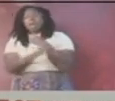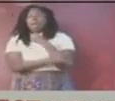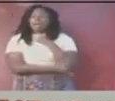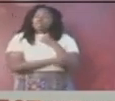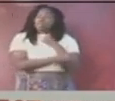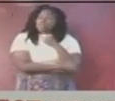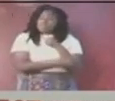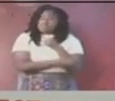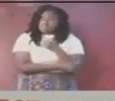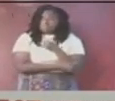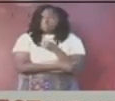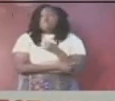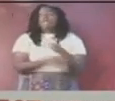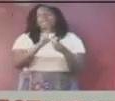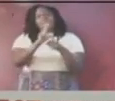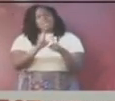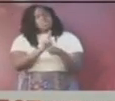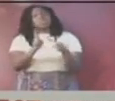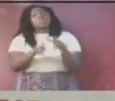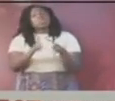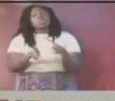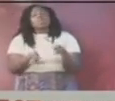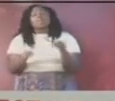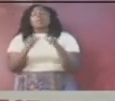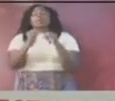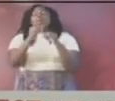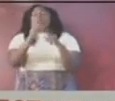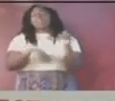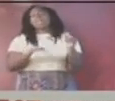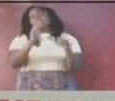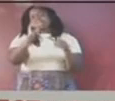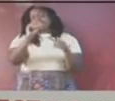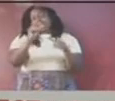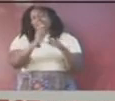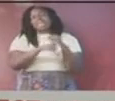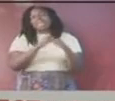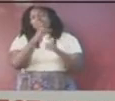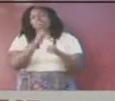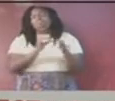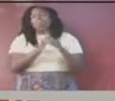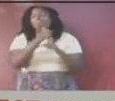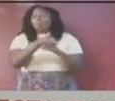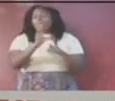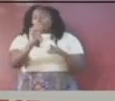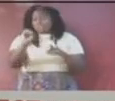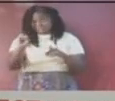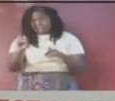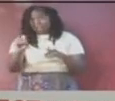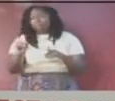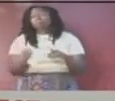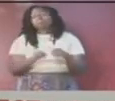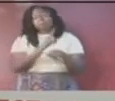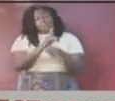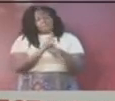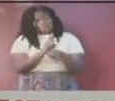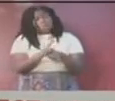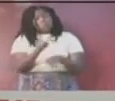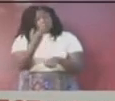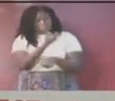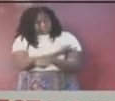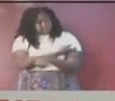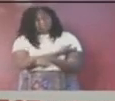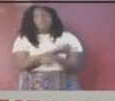they have been using people over 60 throughout the world. My Drug Advisory Committee has met on it in terms of our